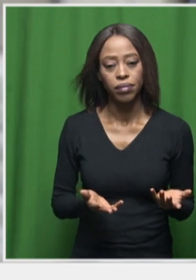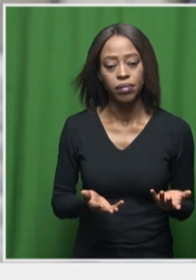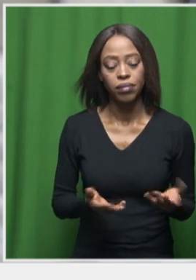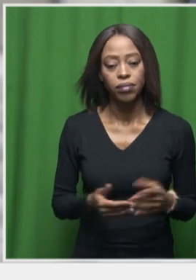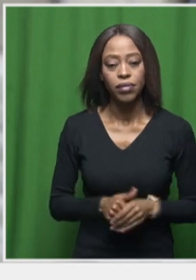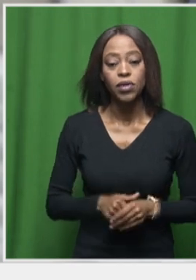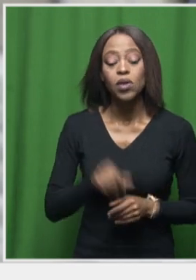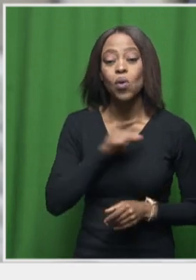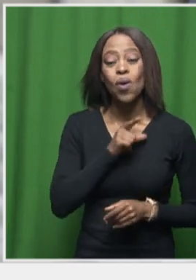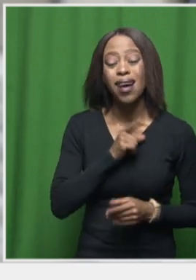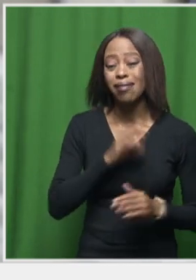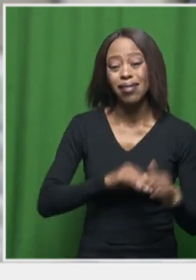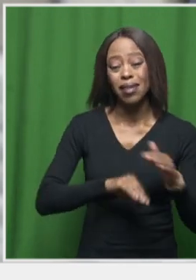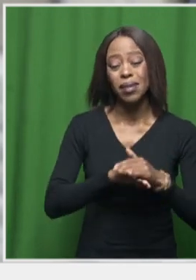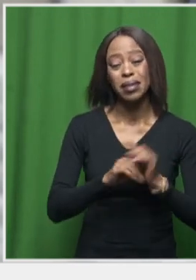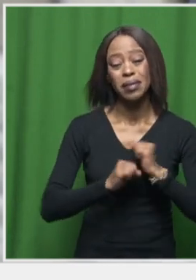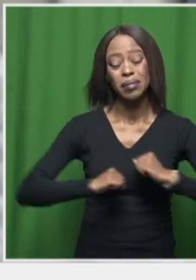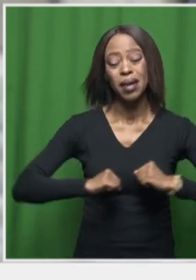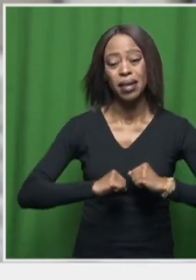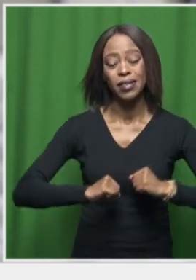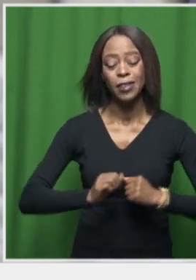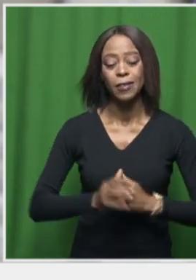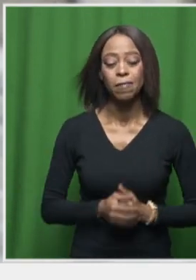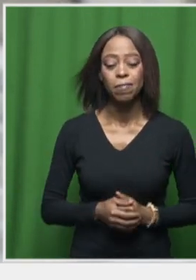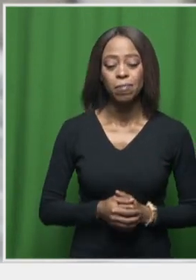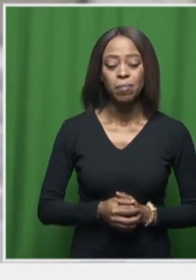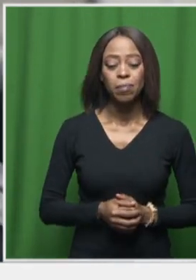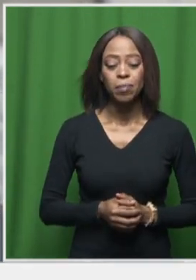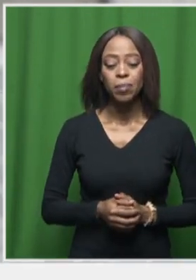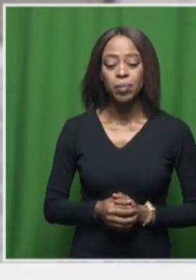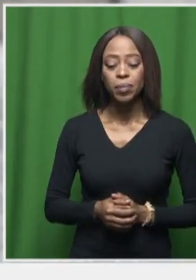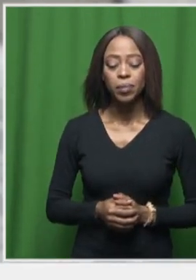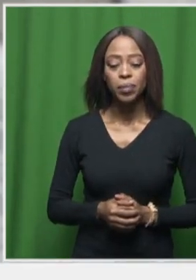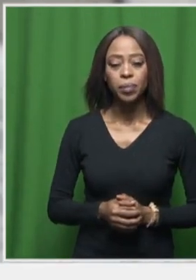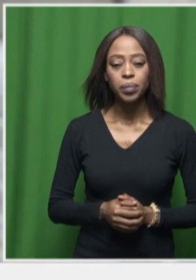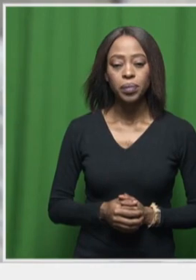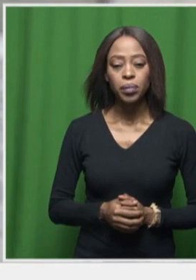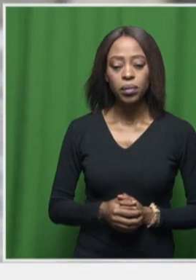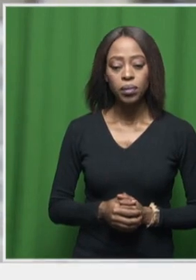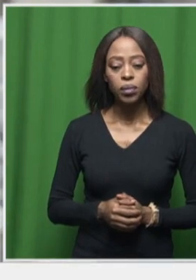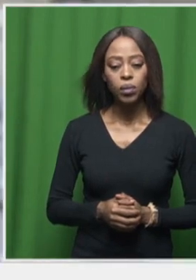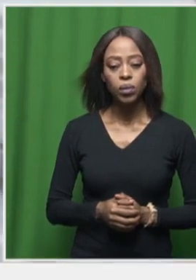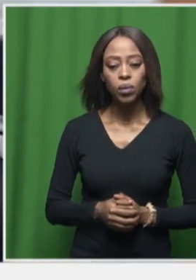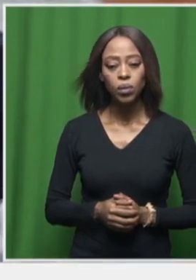that because of the limitations of space. Yeah. Okay. And then